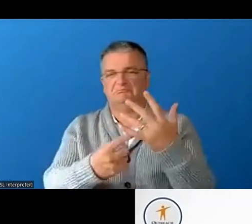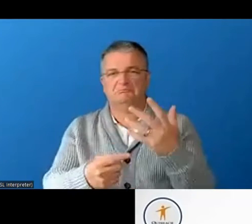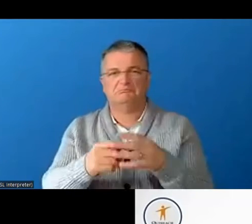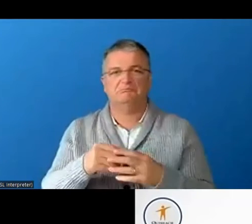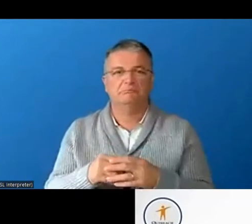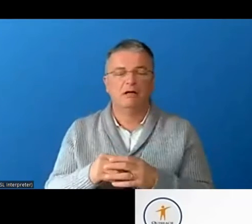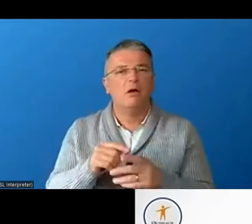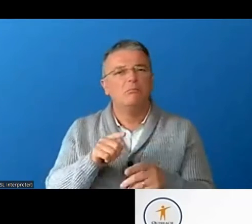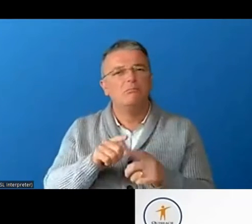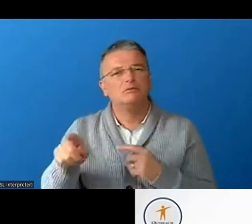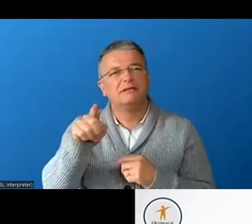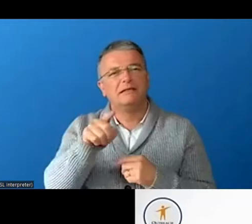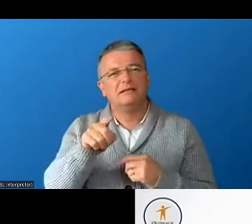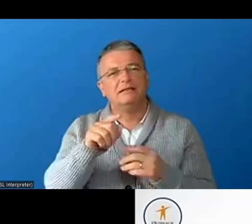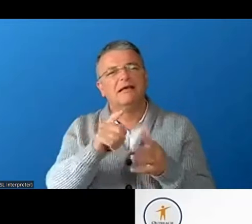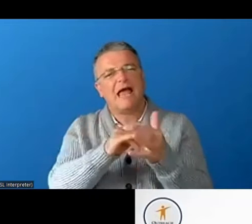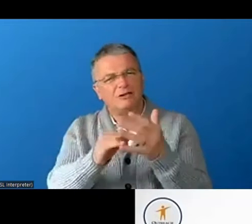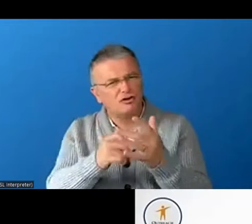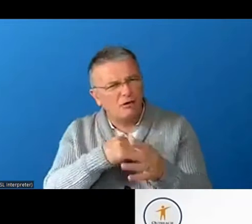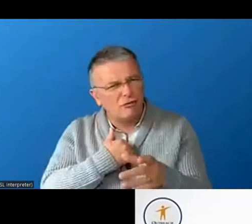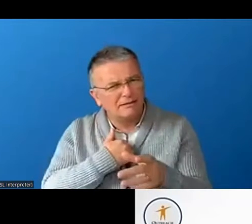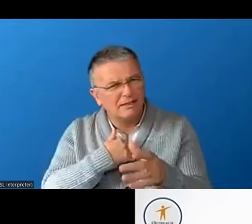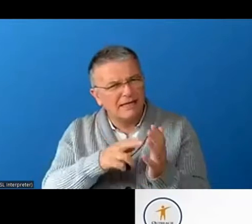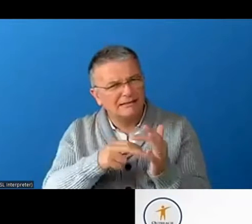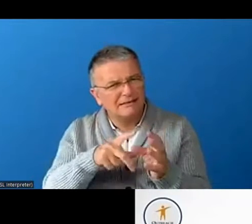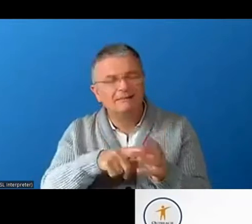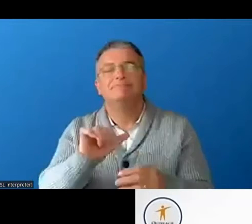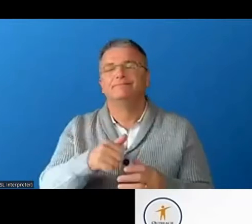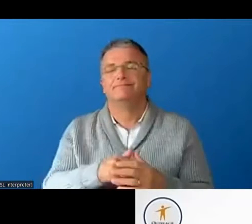is it mostly Asia, Nancy?